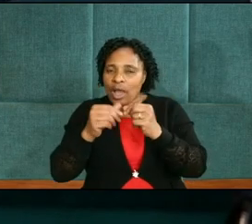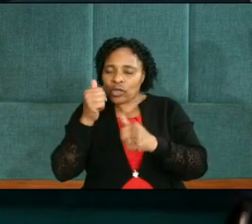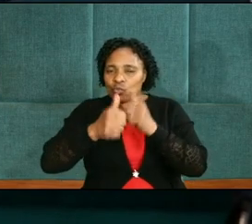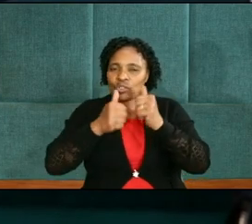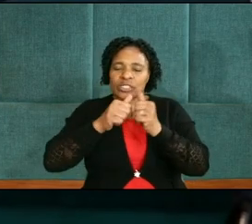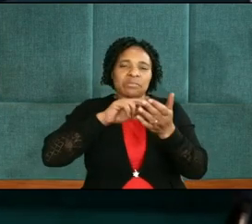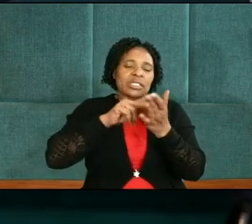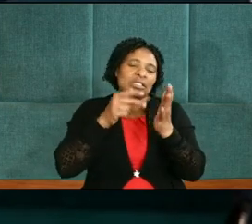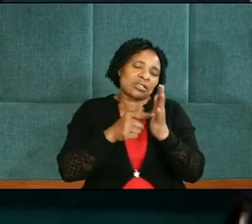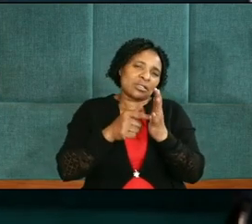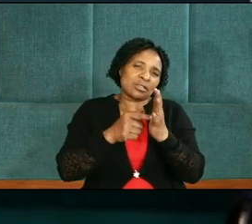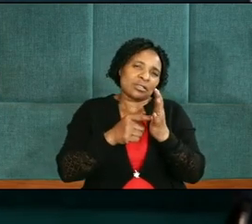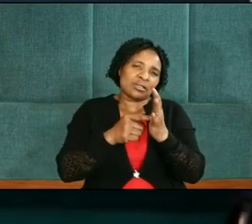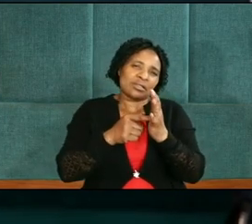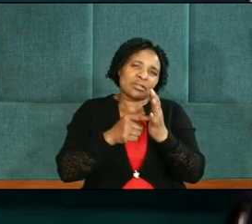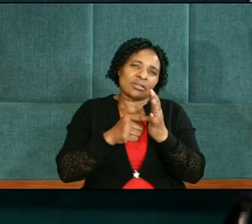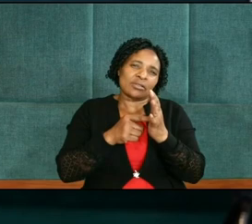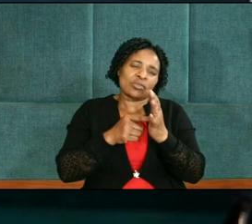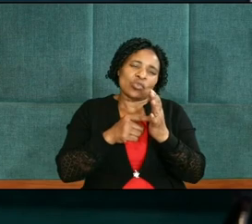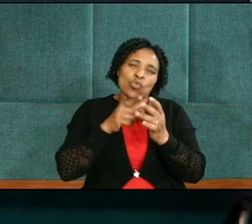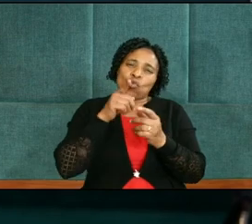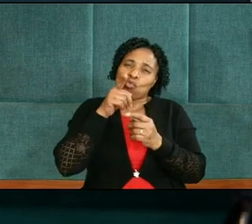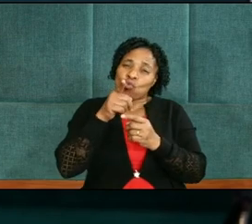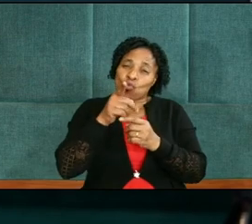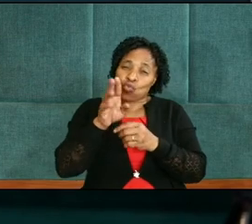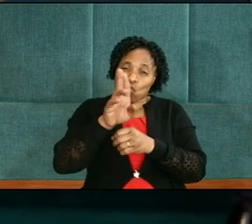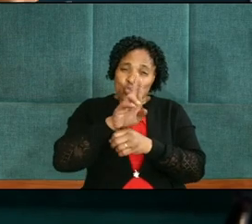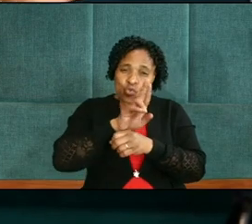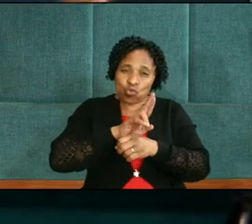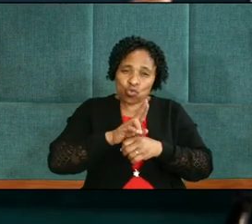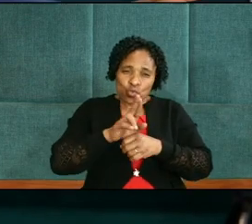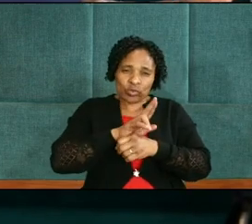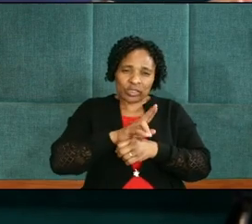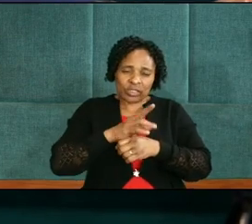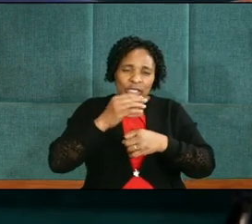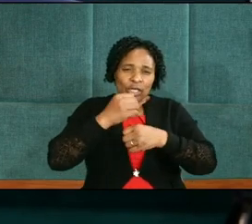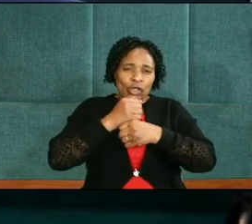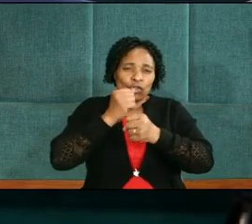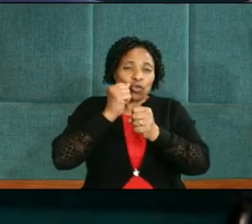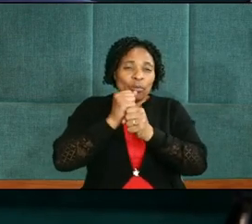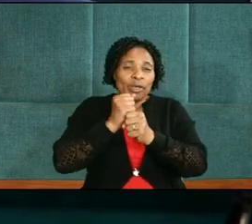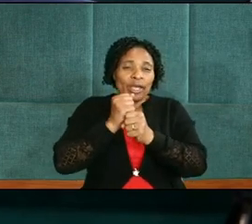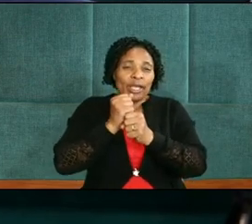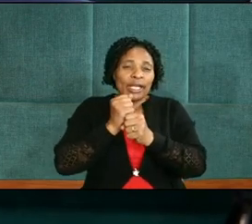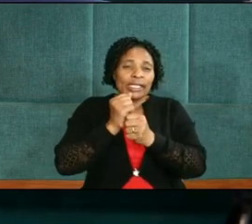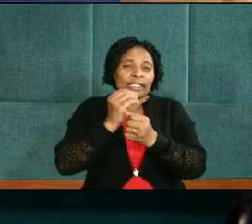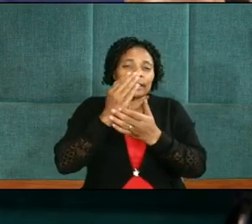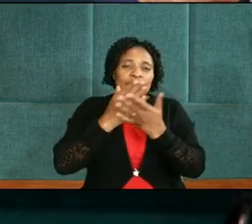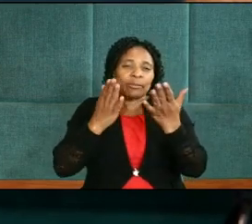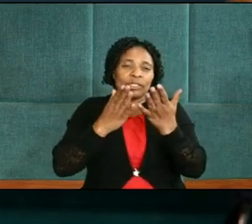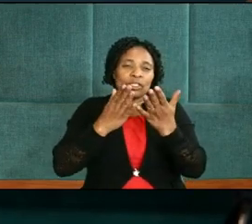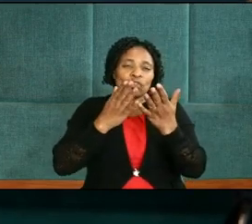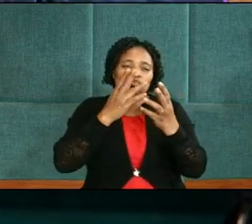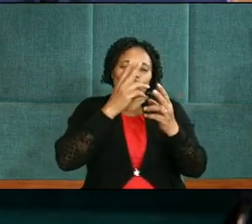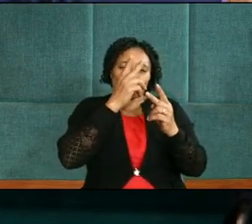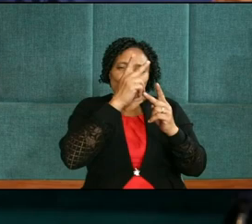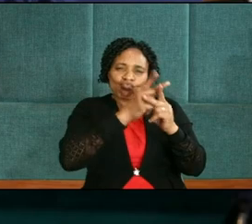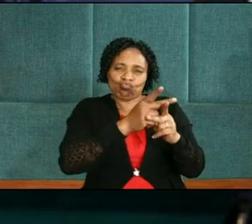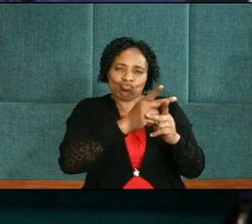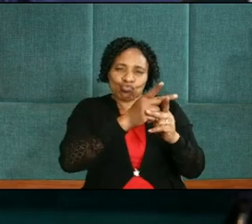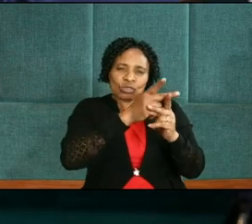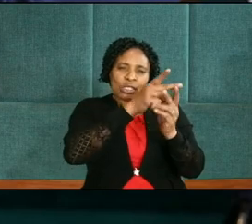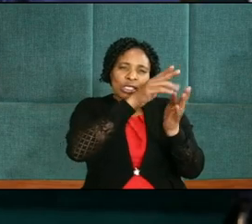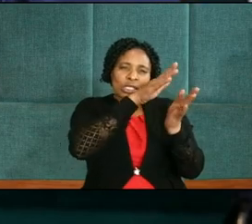means that which you use to make a deposit to hold a